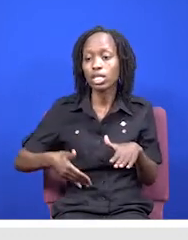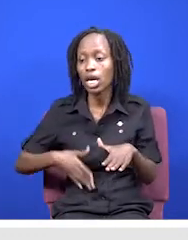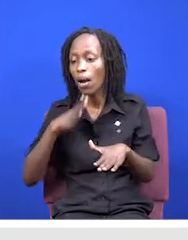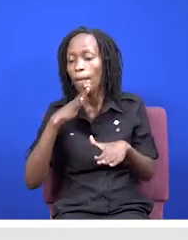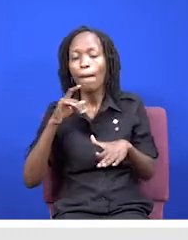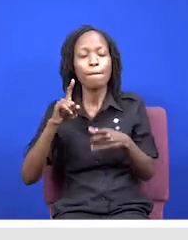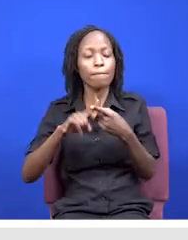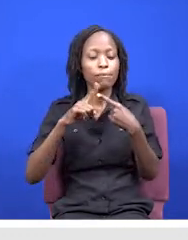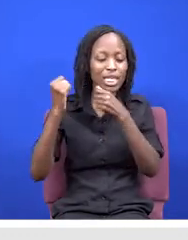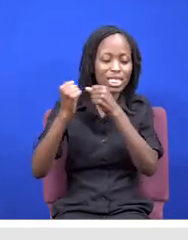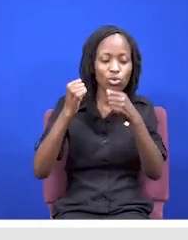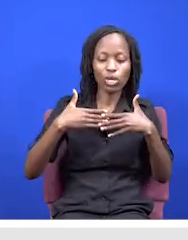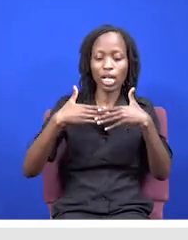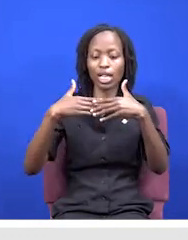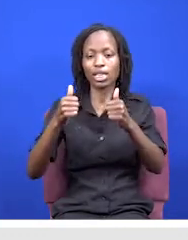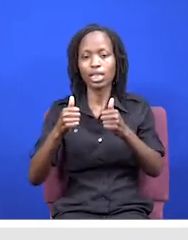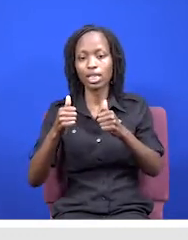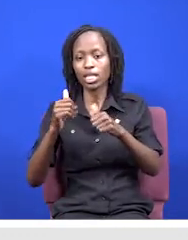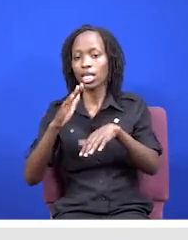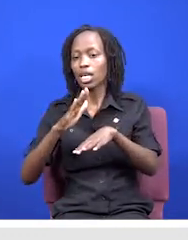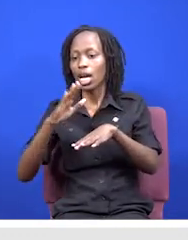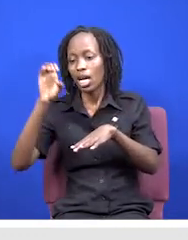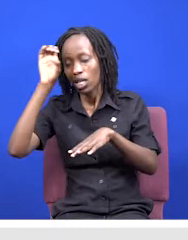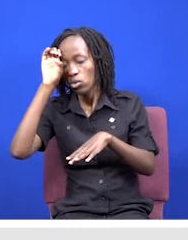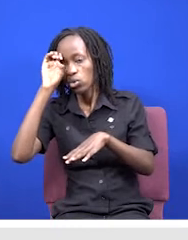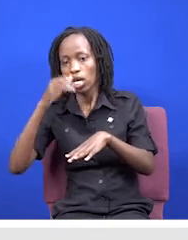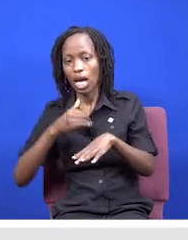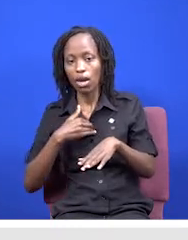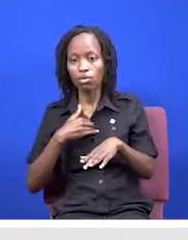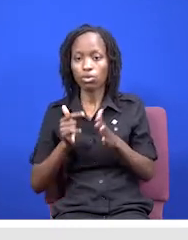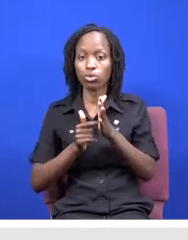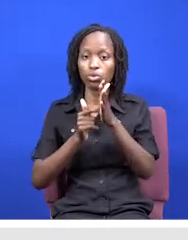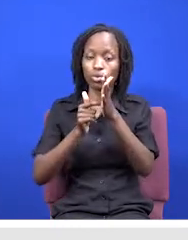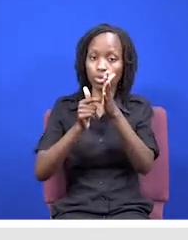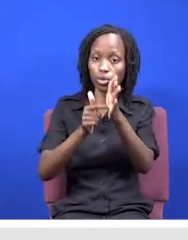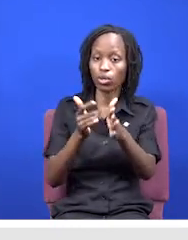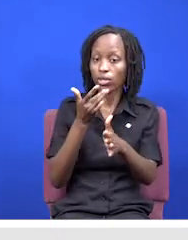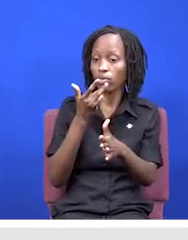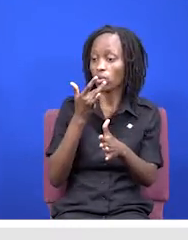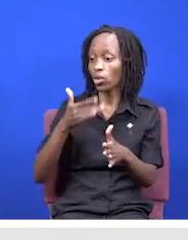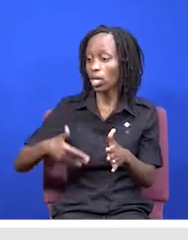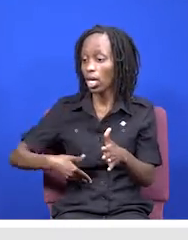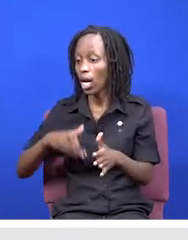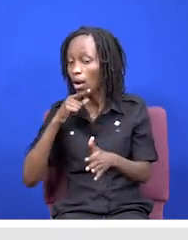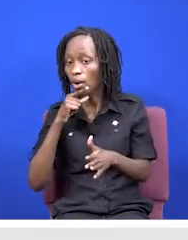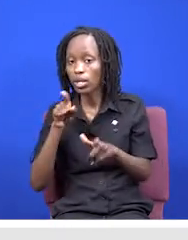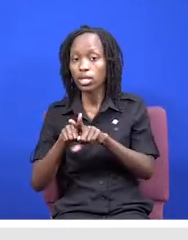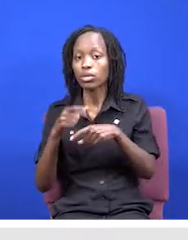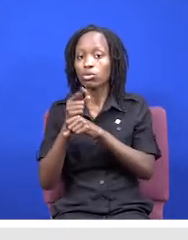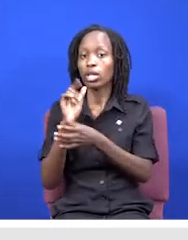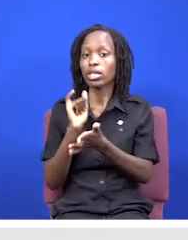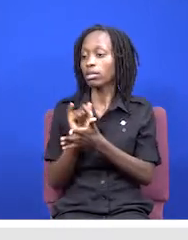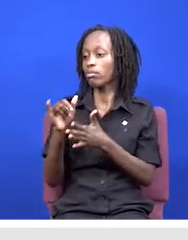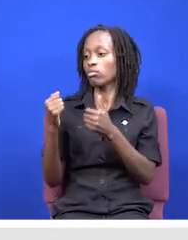young men needed to be strong, healthy, good-looking, and well-educated. To show his favor to these young men and to